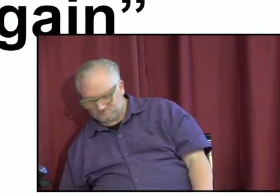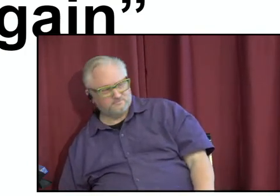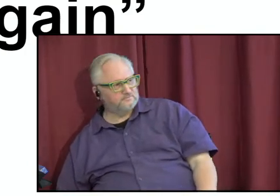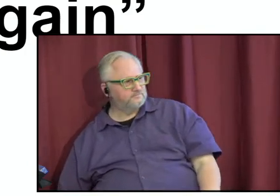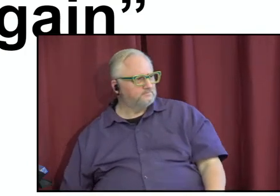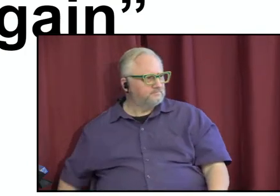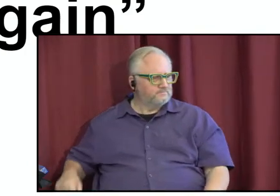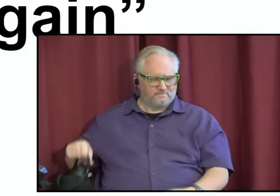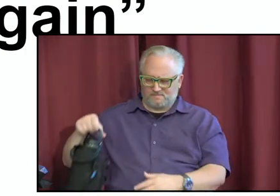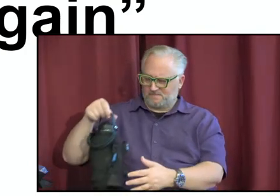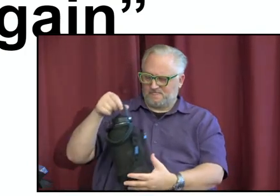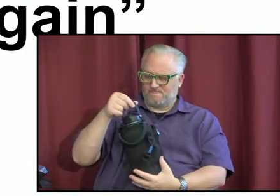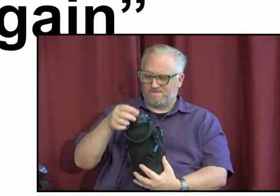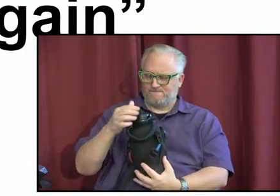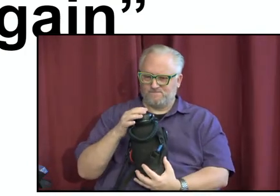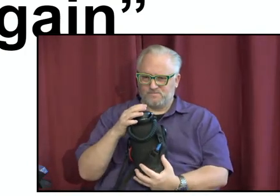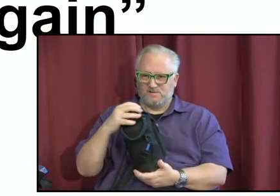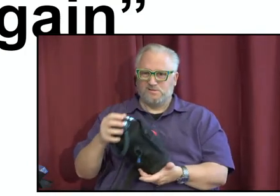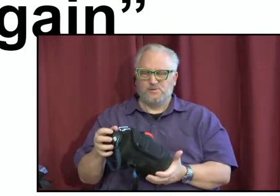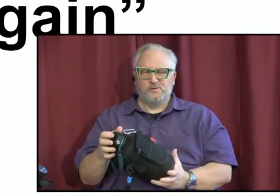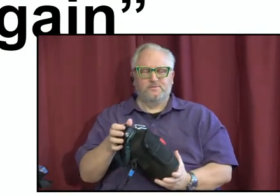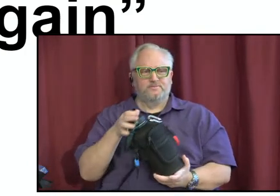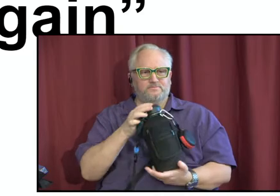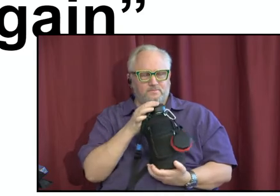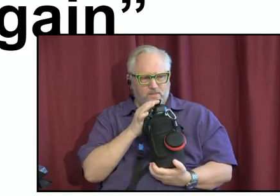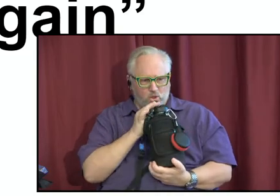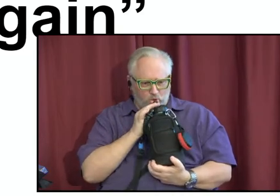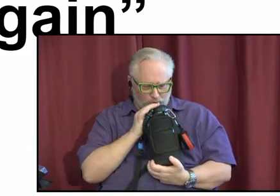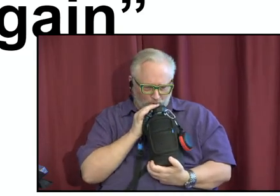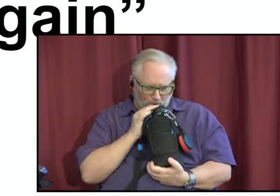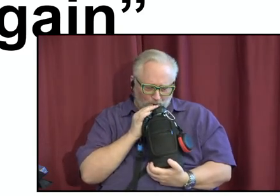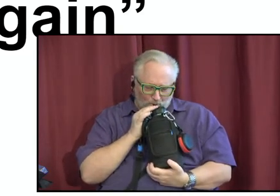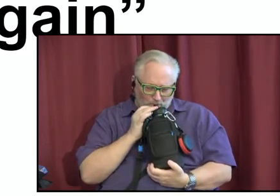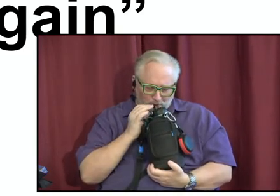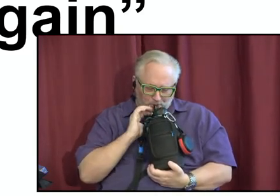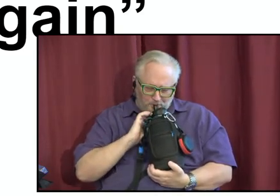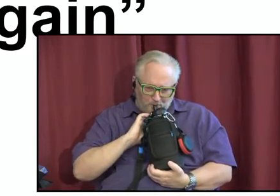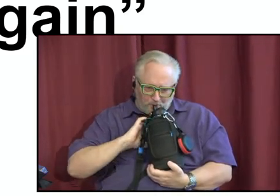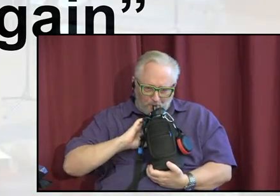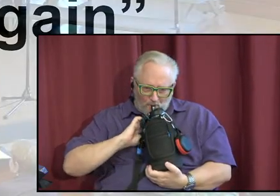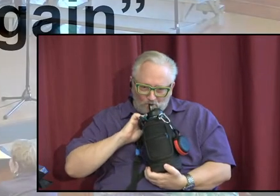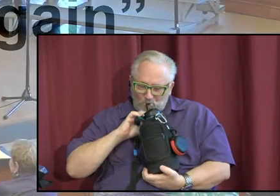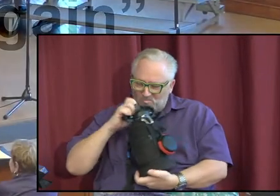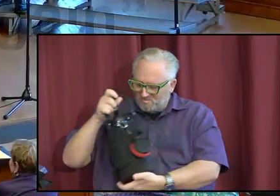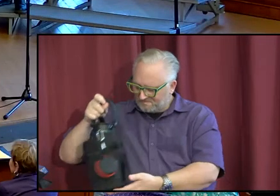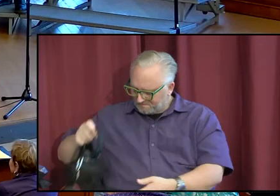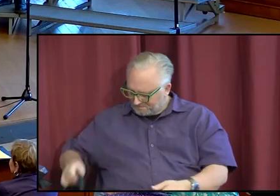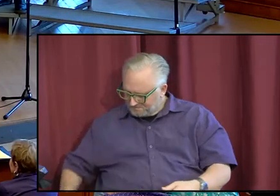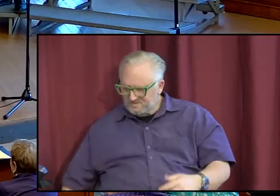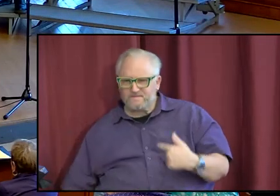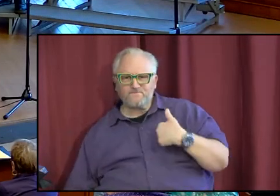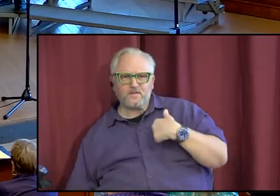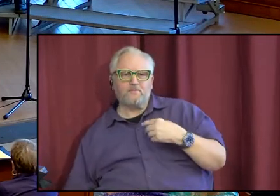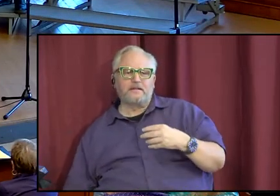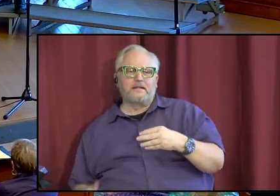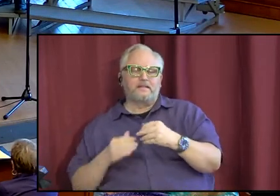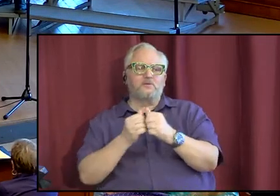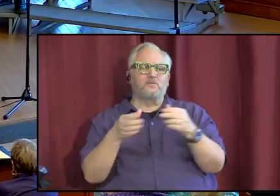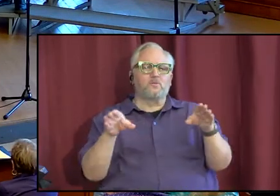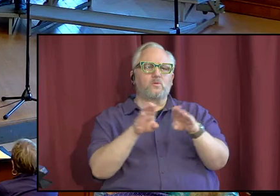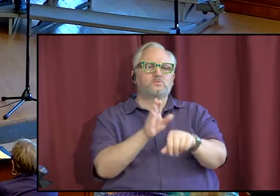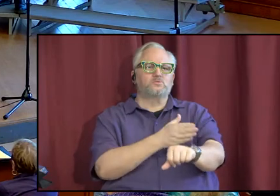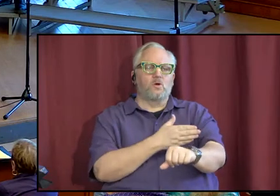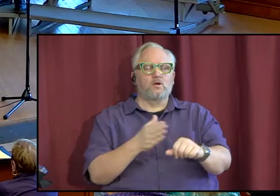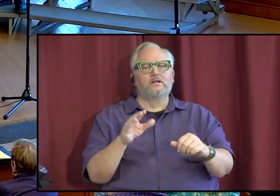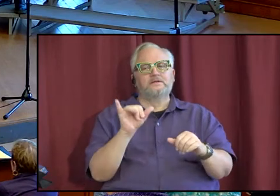Including their pianist, Lay, who I hope will come out and lead us in our closing hymn. As Reverend Justine mentioned, Tomas is with his loved ones today,